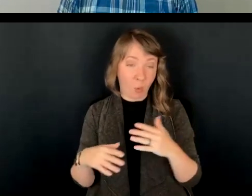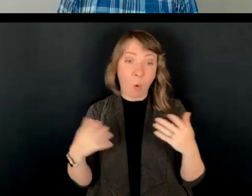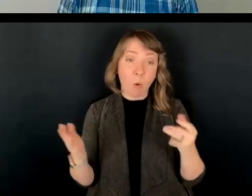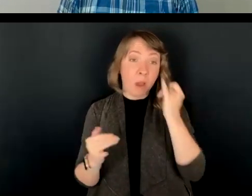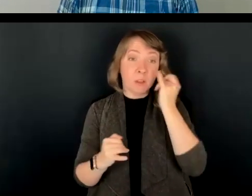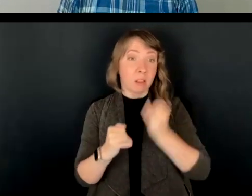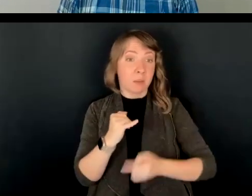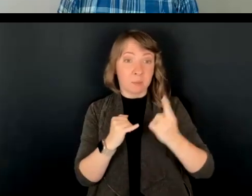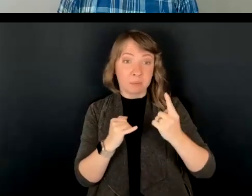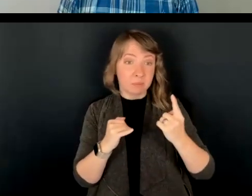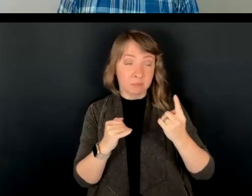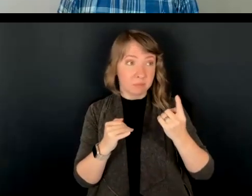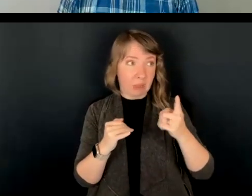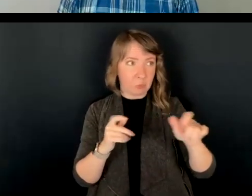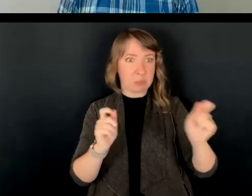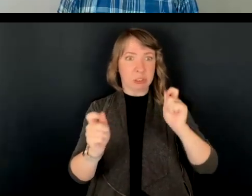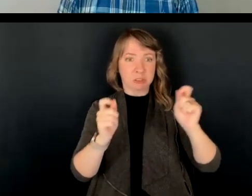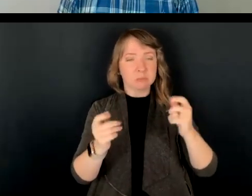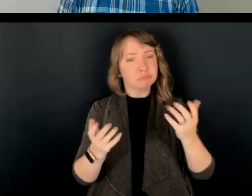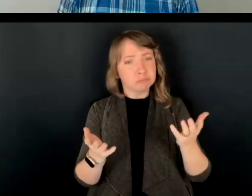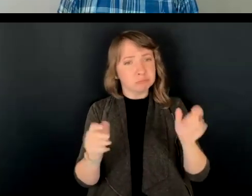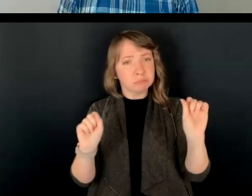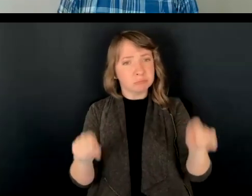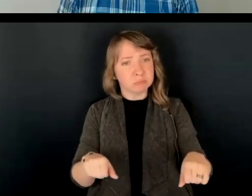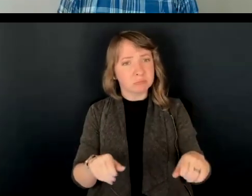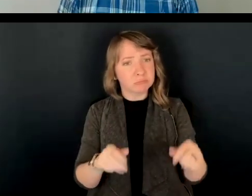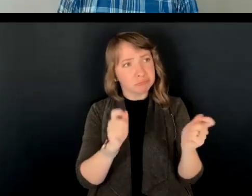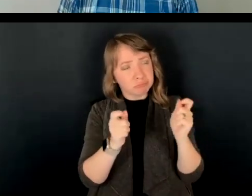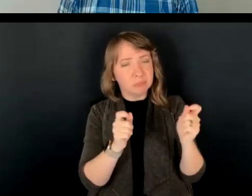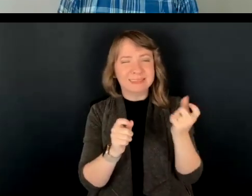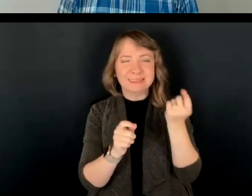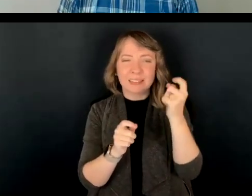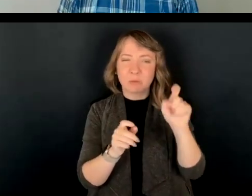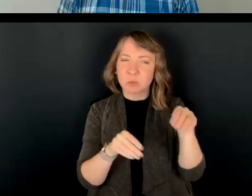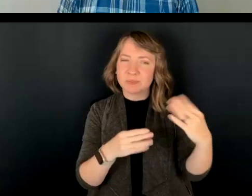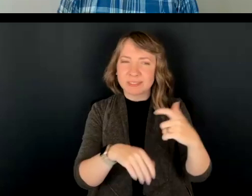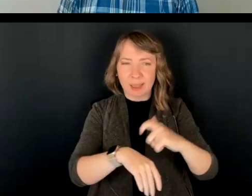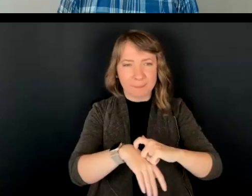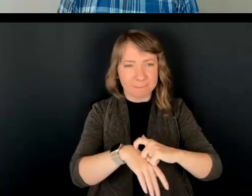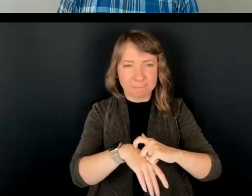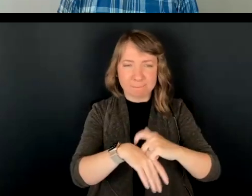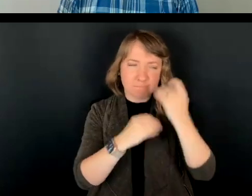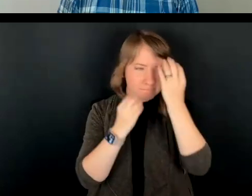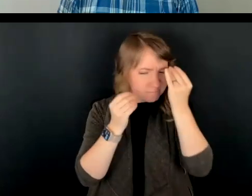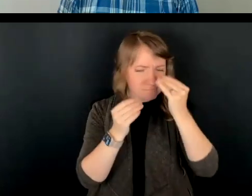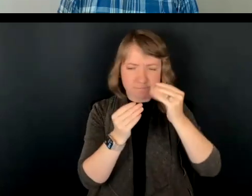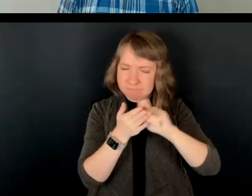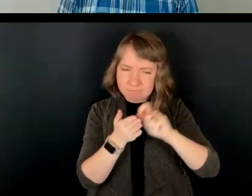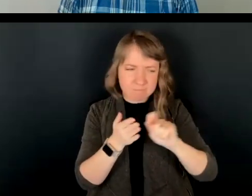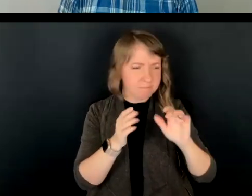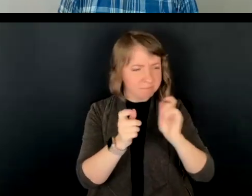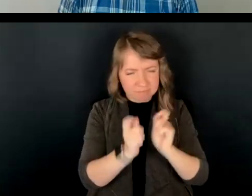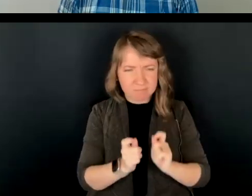too, which we can do. We can do modifications, but you got to give it time in any of these processes,